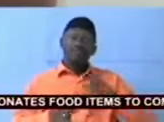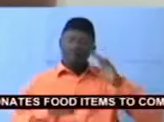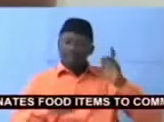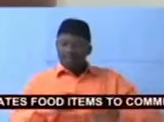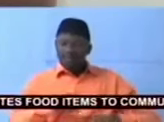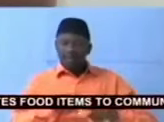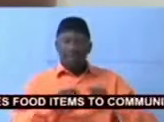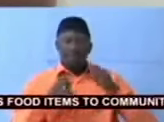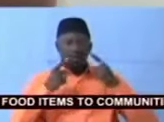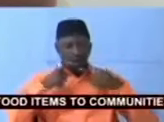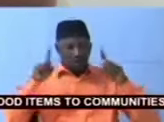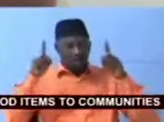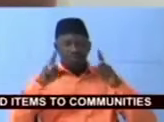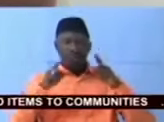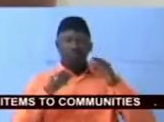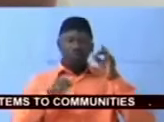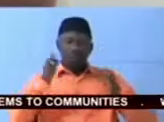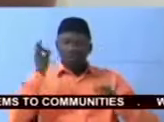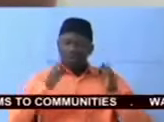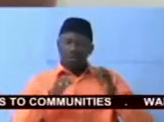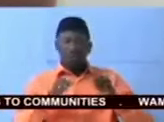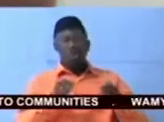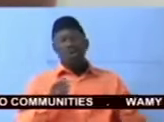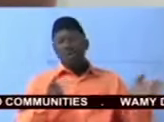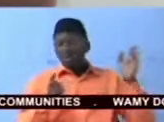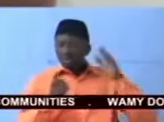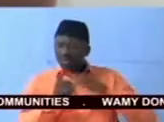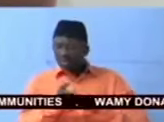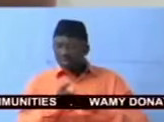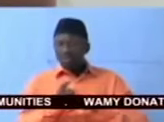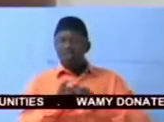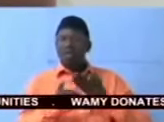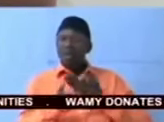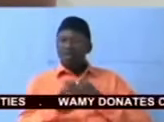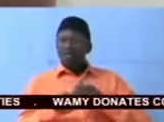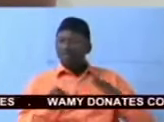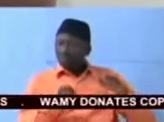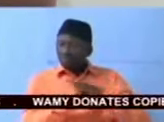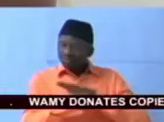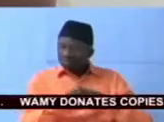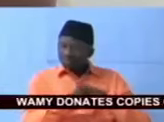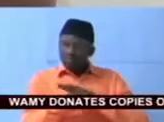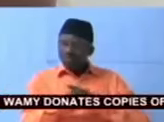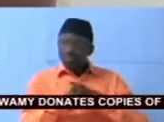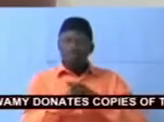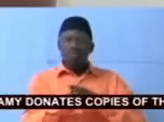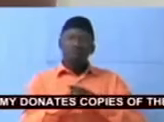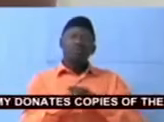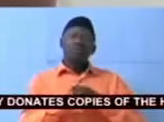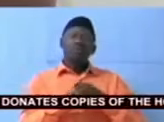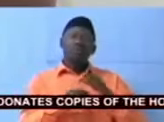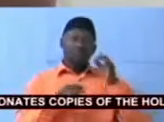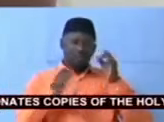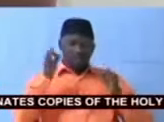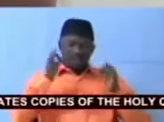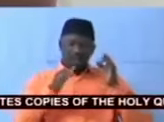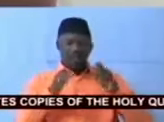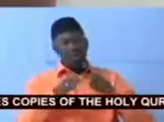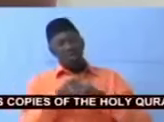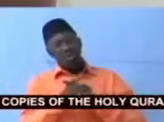trial? And that dal nga tege bon nak li nga xamne modi dogal bi nga warono jël ci lolu bes bi nga xamne ci nga am dogal bi